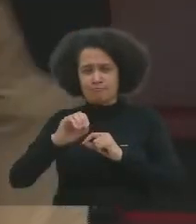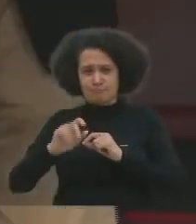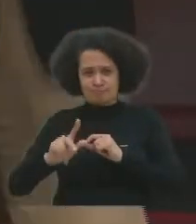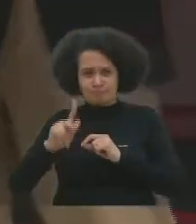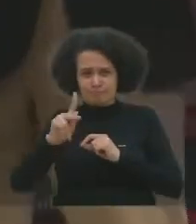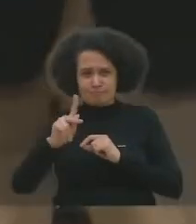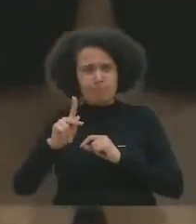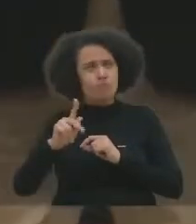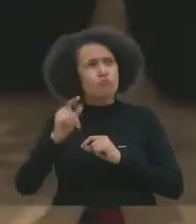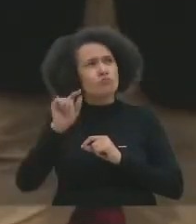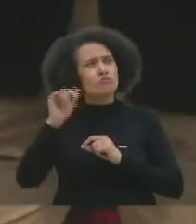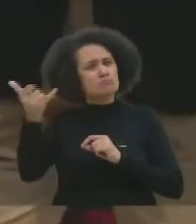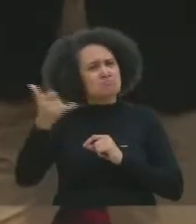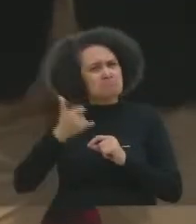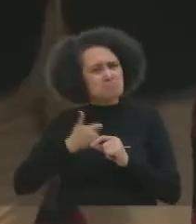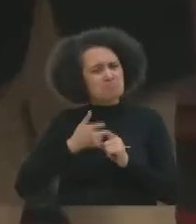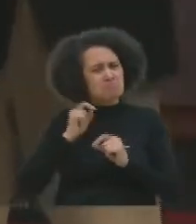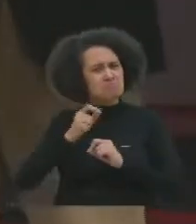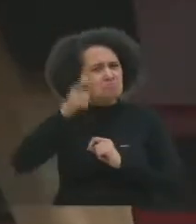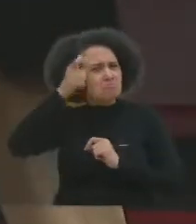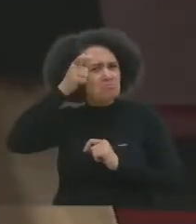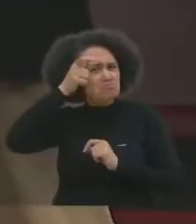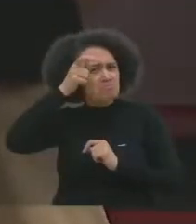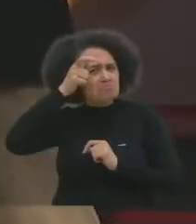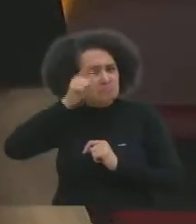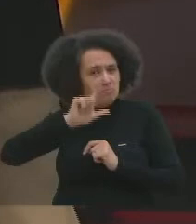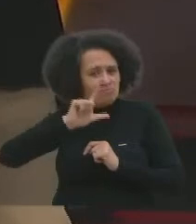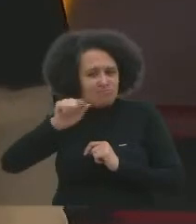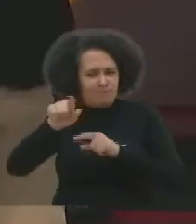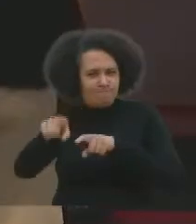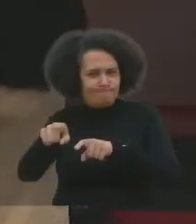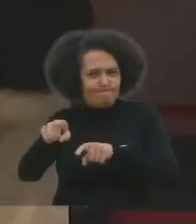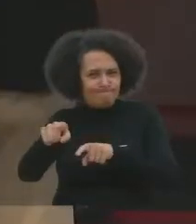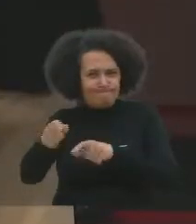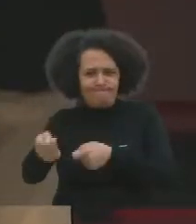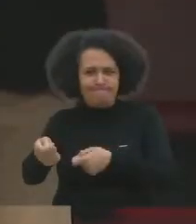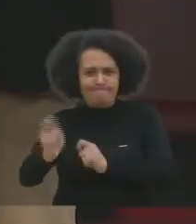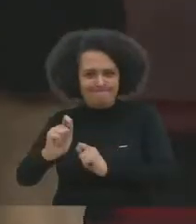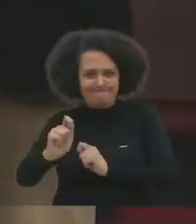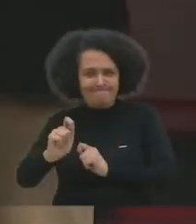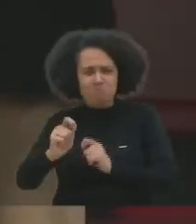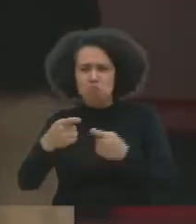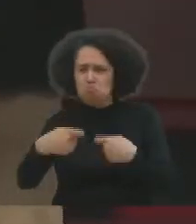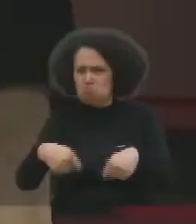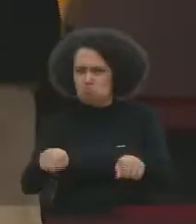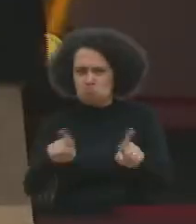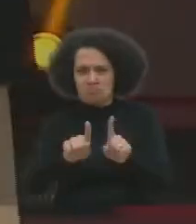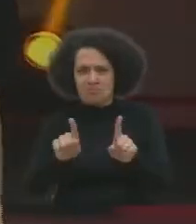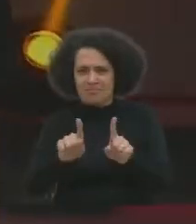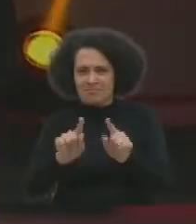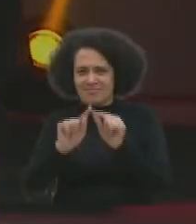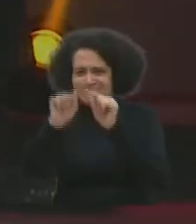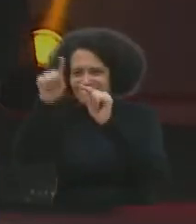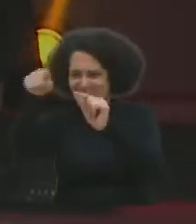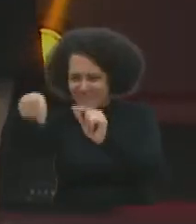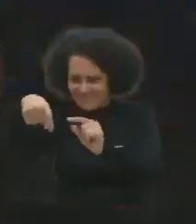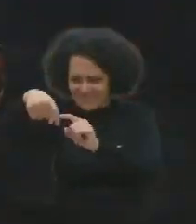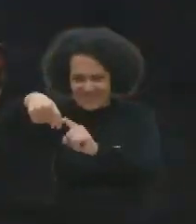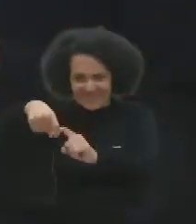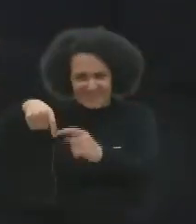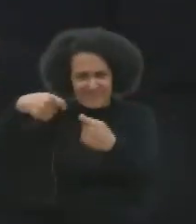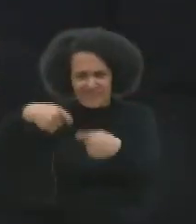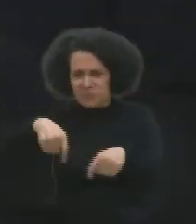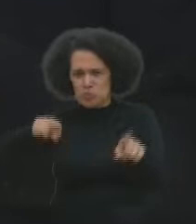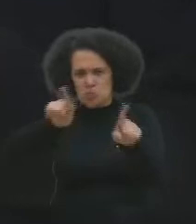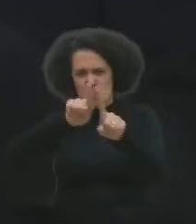Uma vez disseram que quando o diabo sai para pescar almas, ele não precisa ali da isca, da seva, né? The bait is